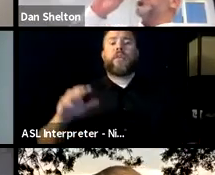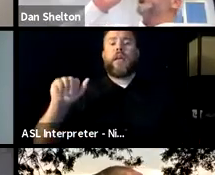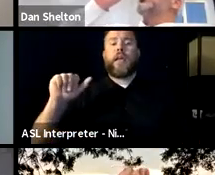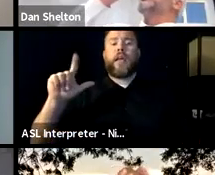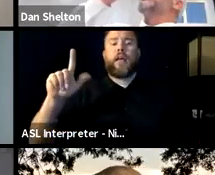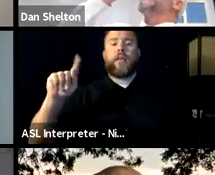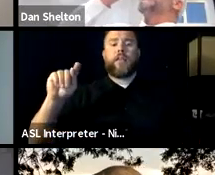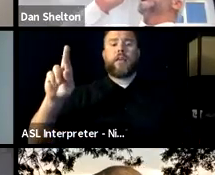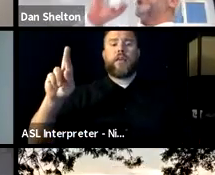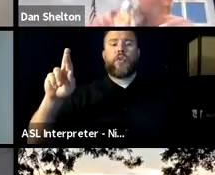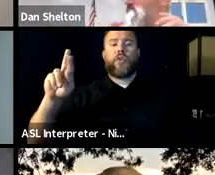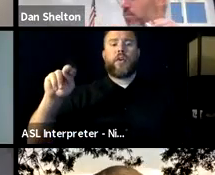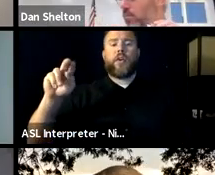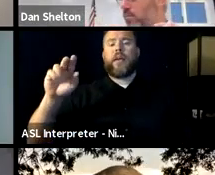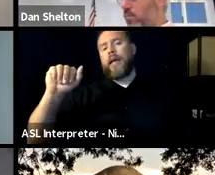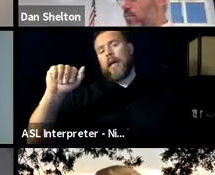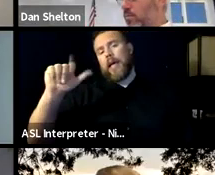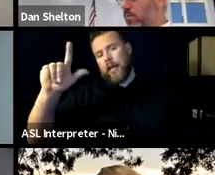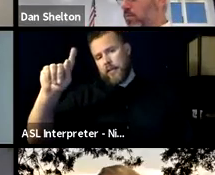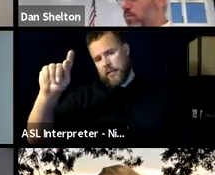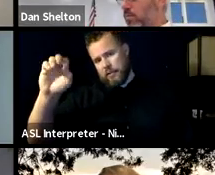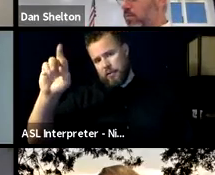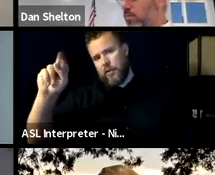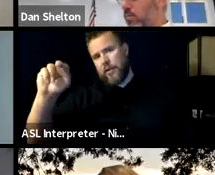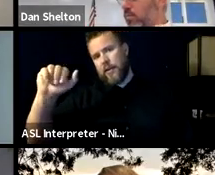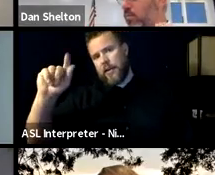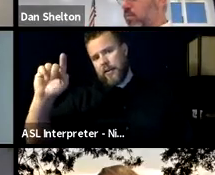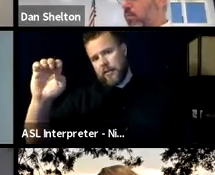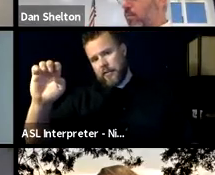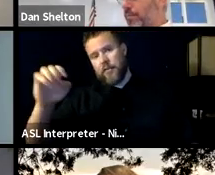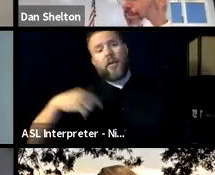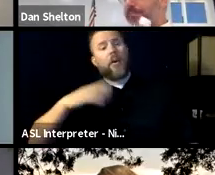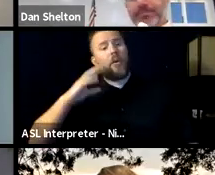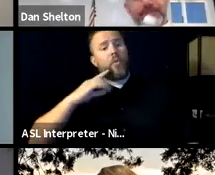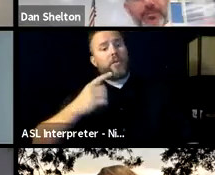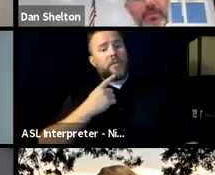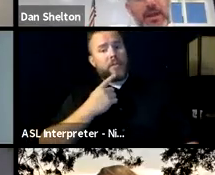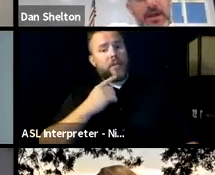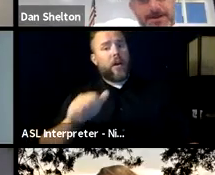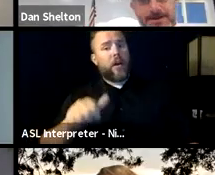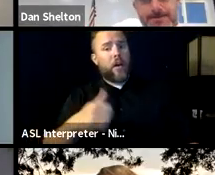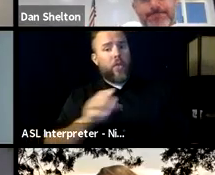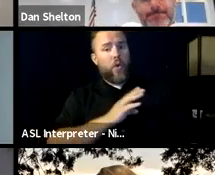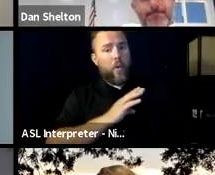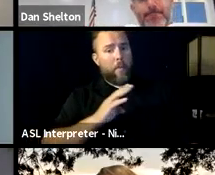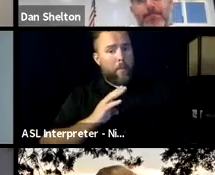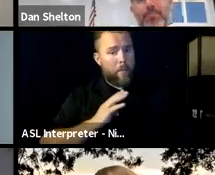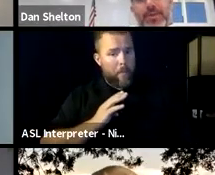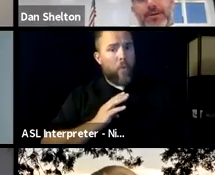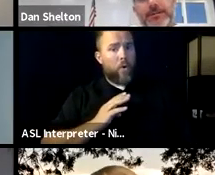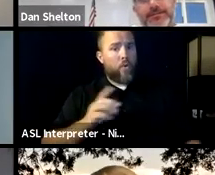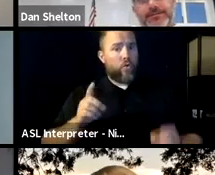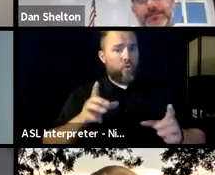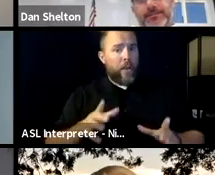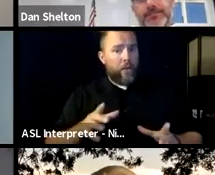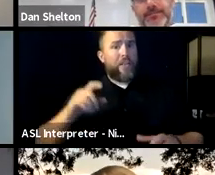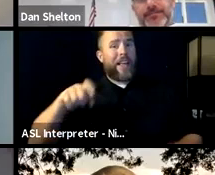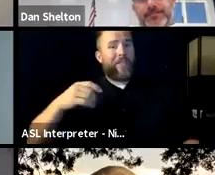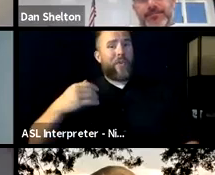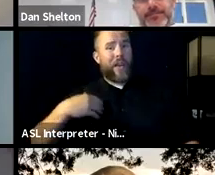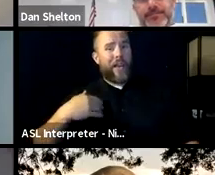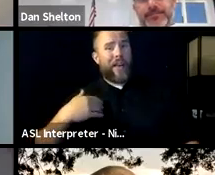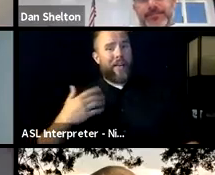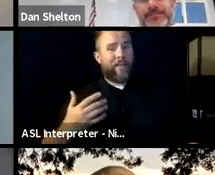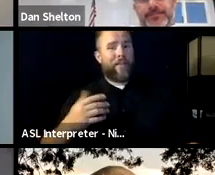board of directors. And I'll point out for all of these that any board member is allowed to attend these meetings, but we have to designate someone as representative